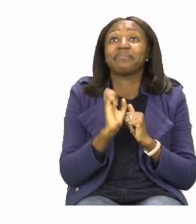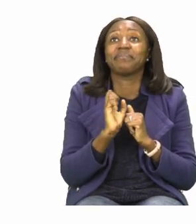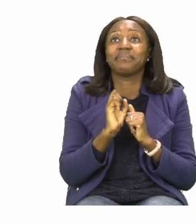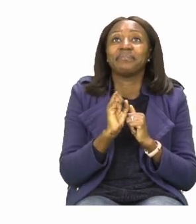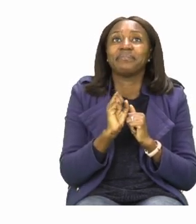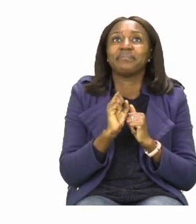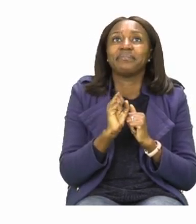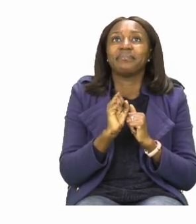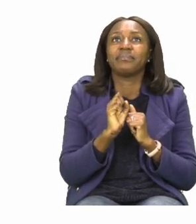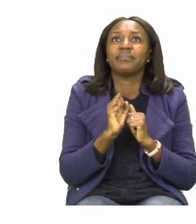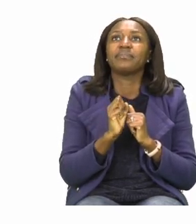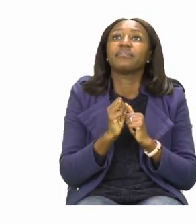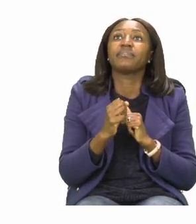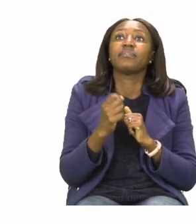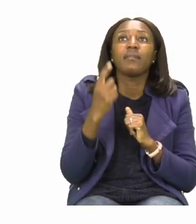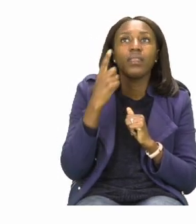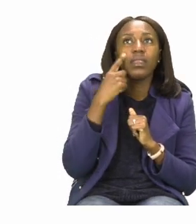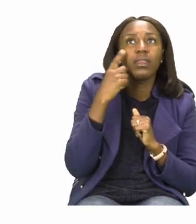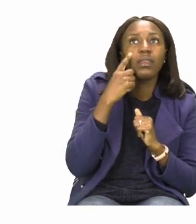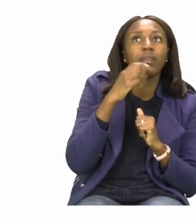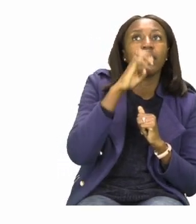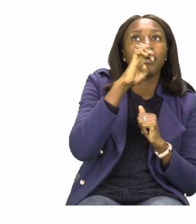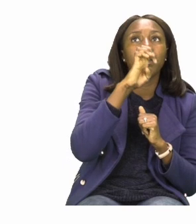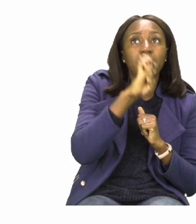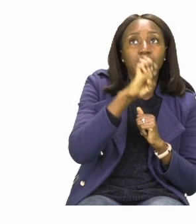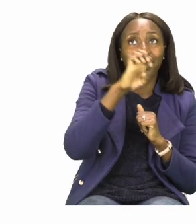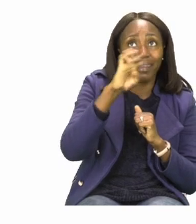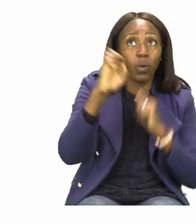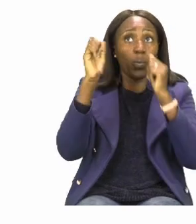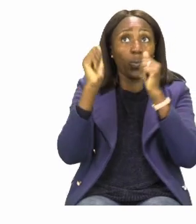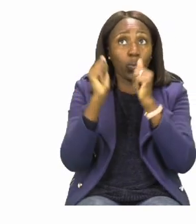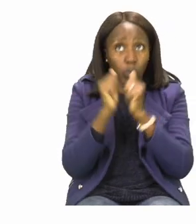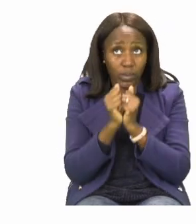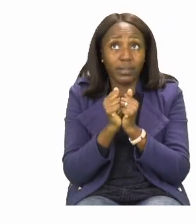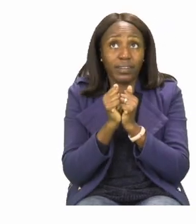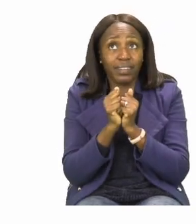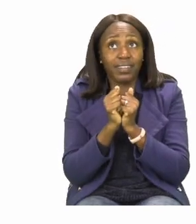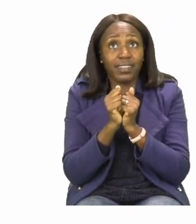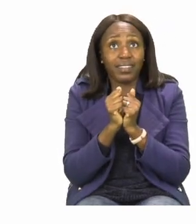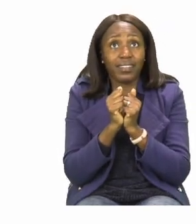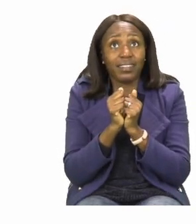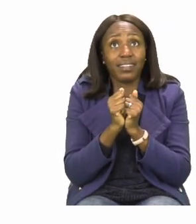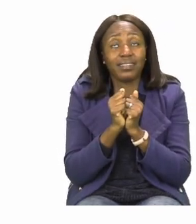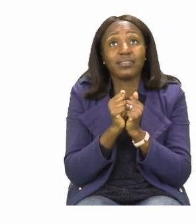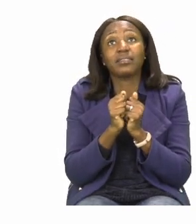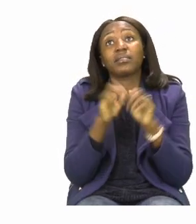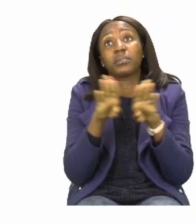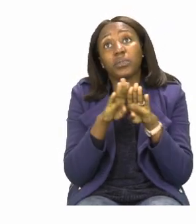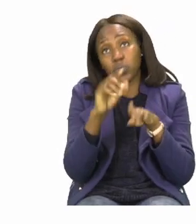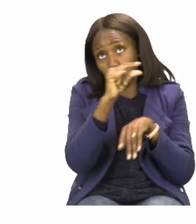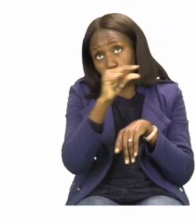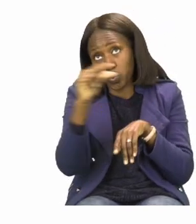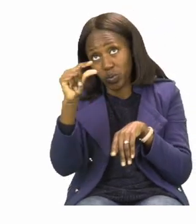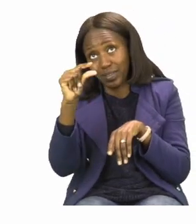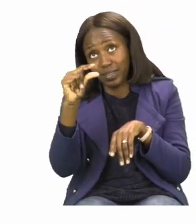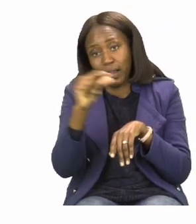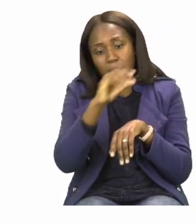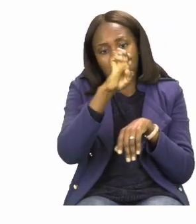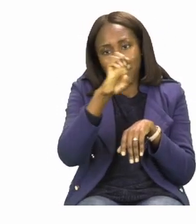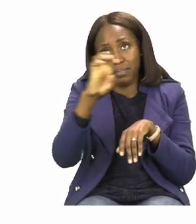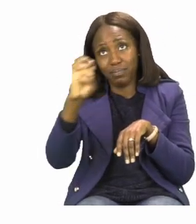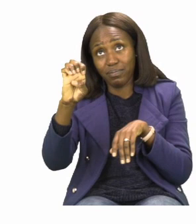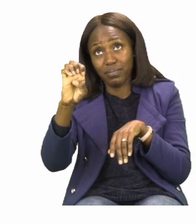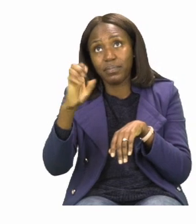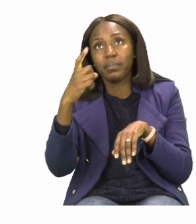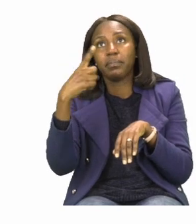When the letter E and his brother come together, they make the same sound,